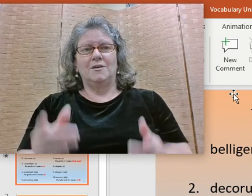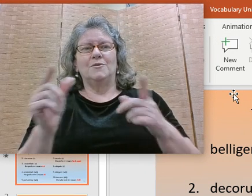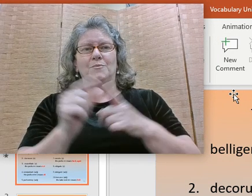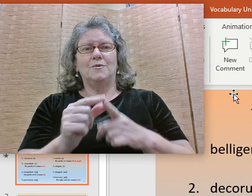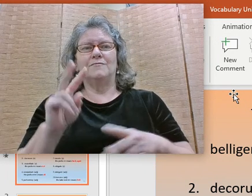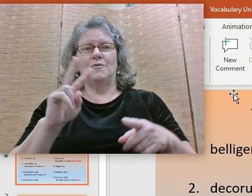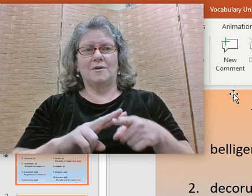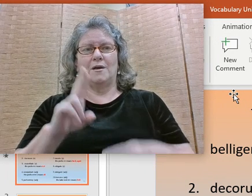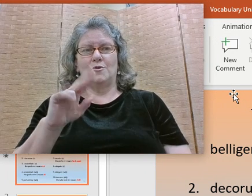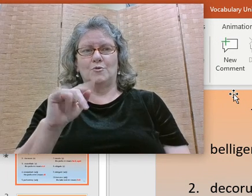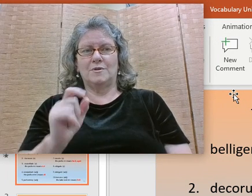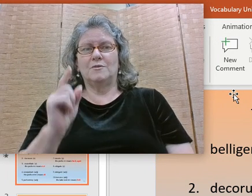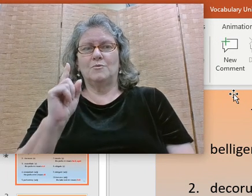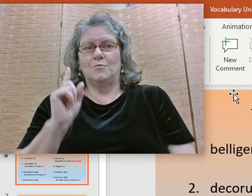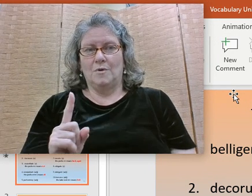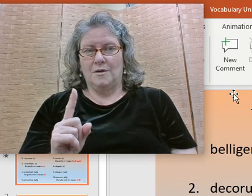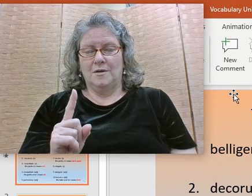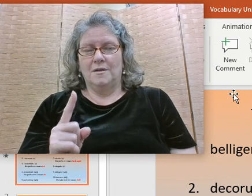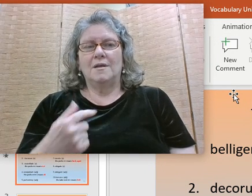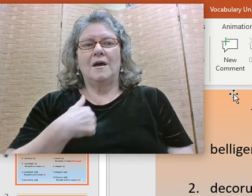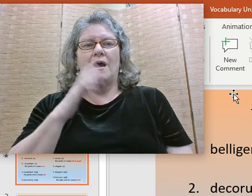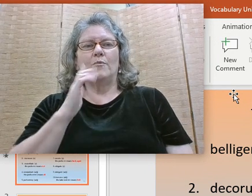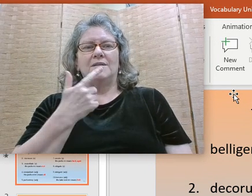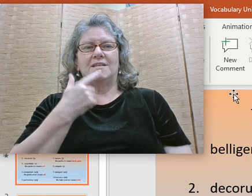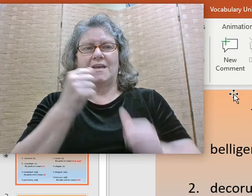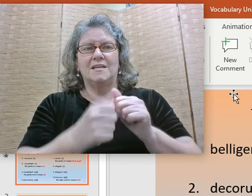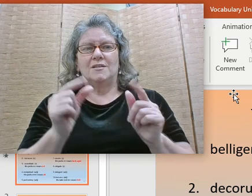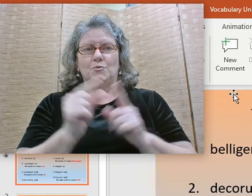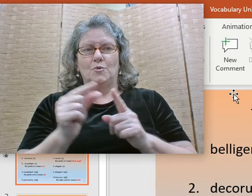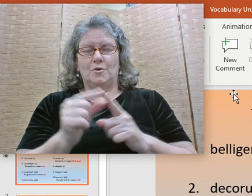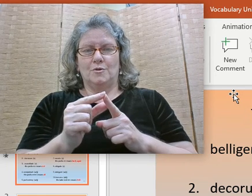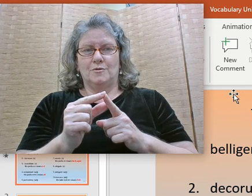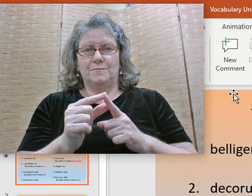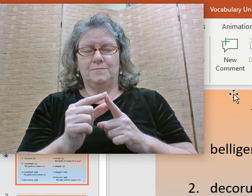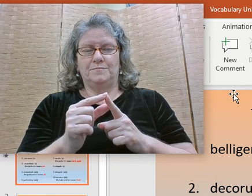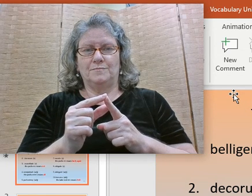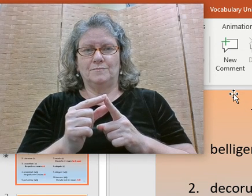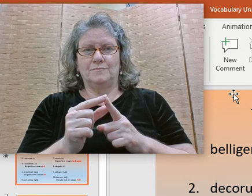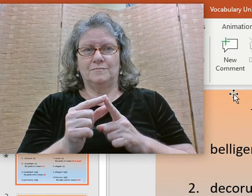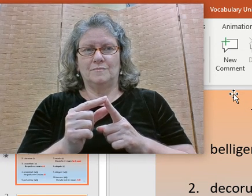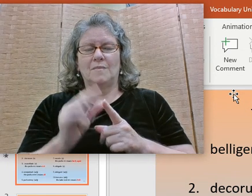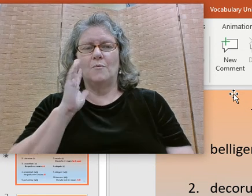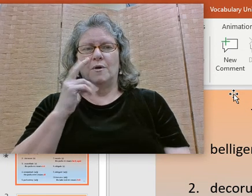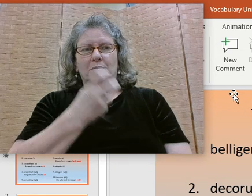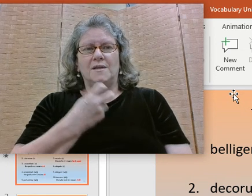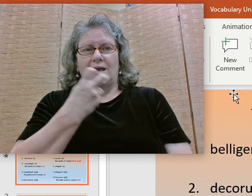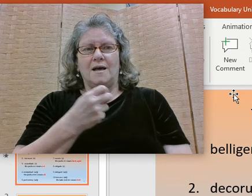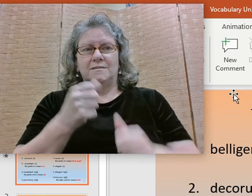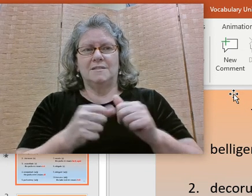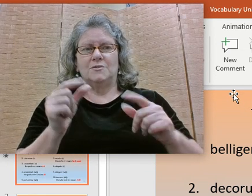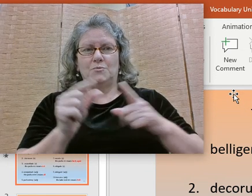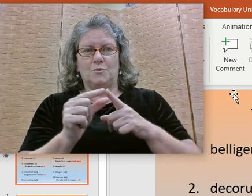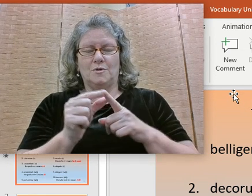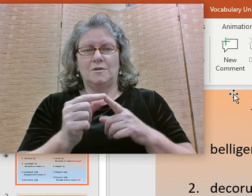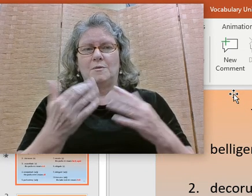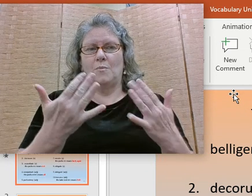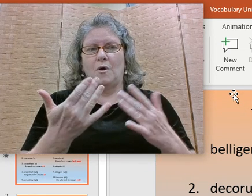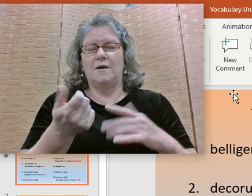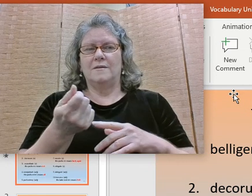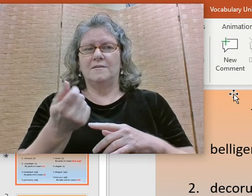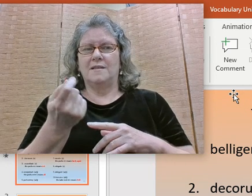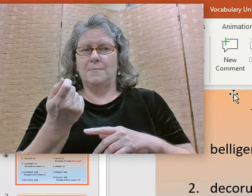you to do, I'm going to say each word out loud. I'm going to pronounce each word out loud, and I'm going to pause for a second or